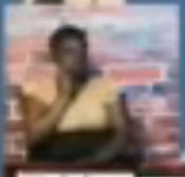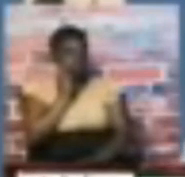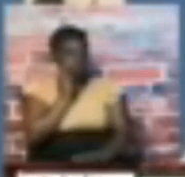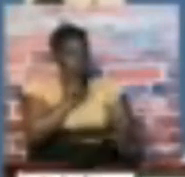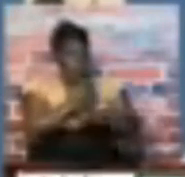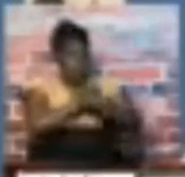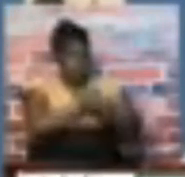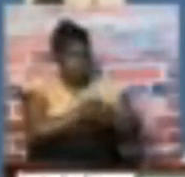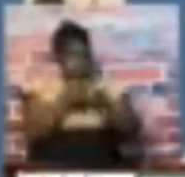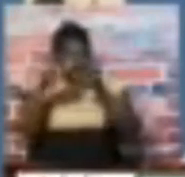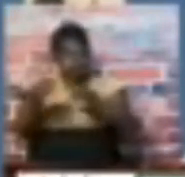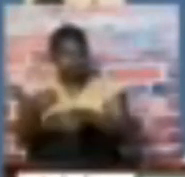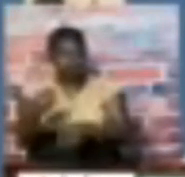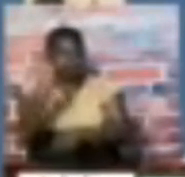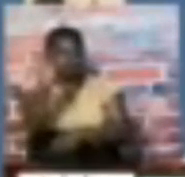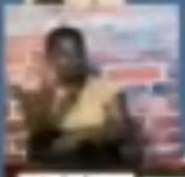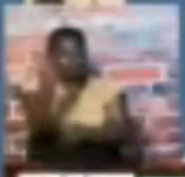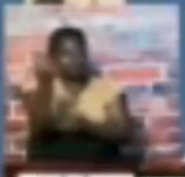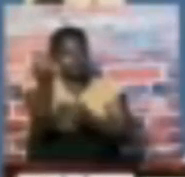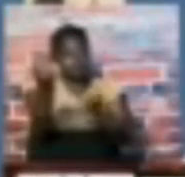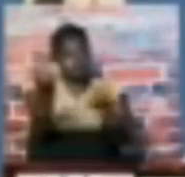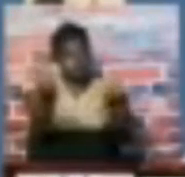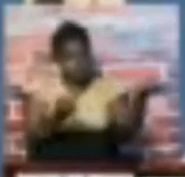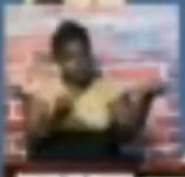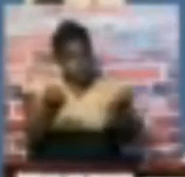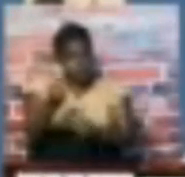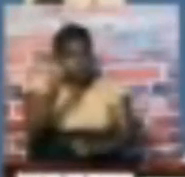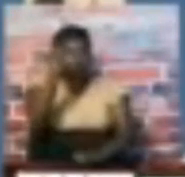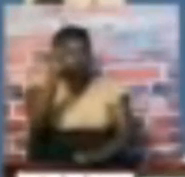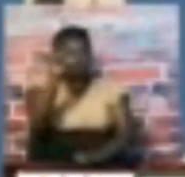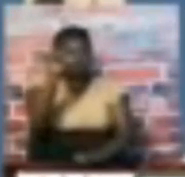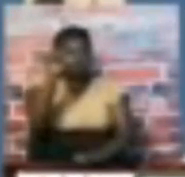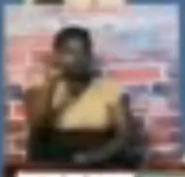Kwagarana Group, 1 Tata double cabin.